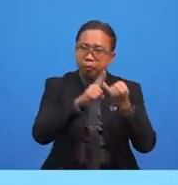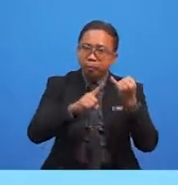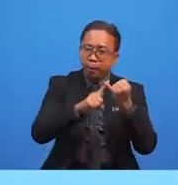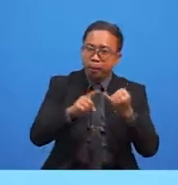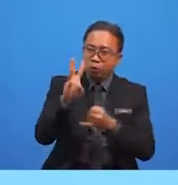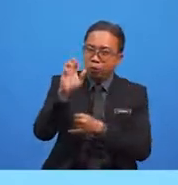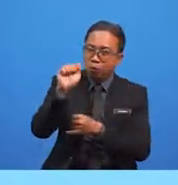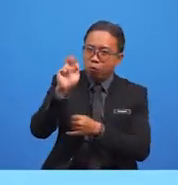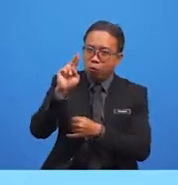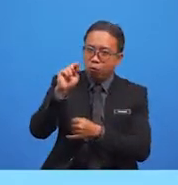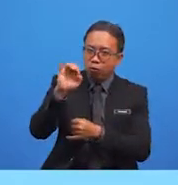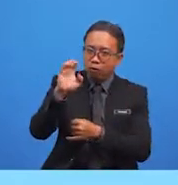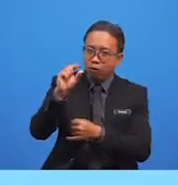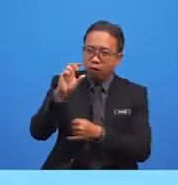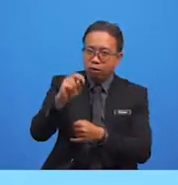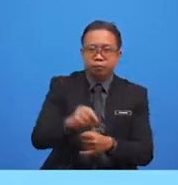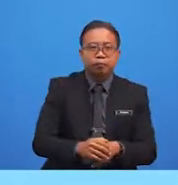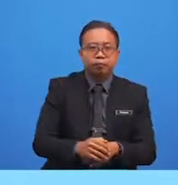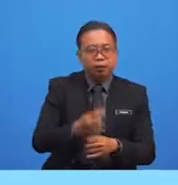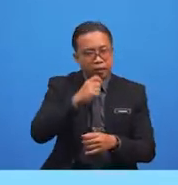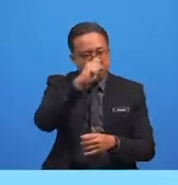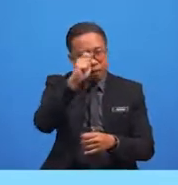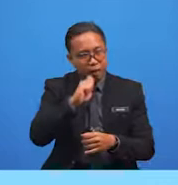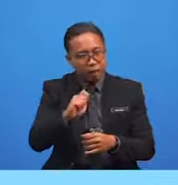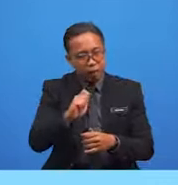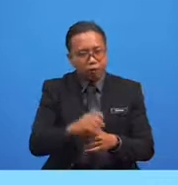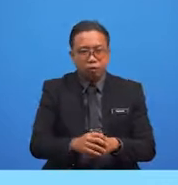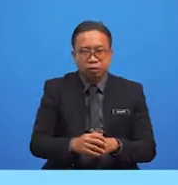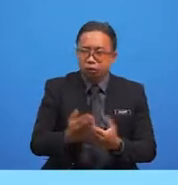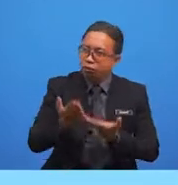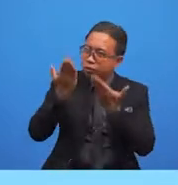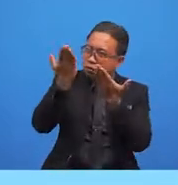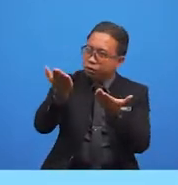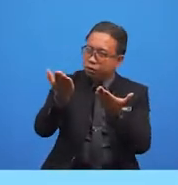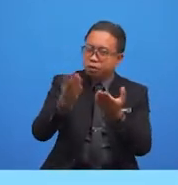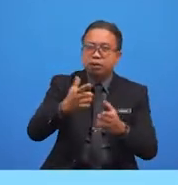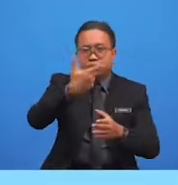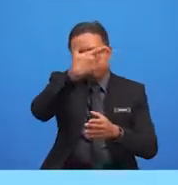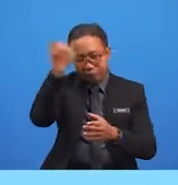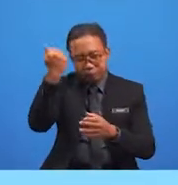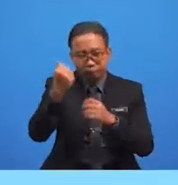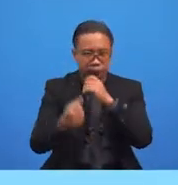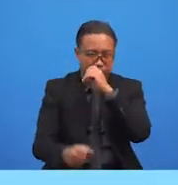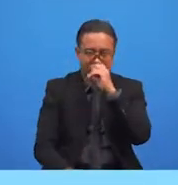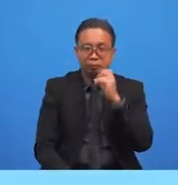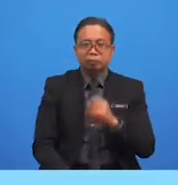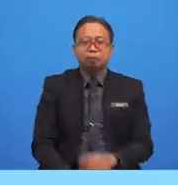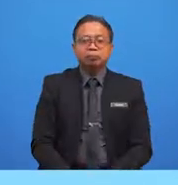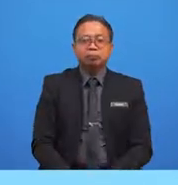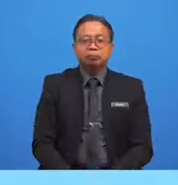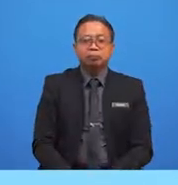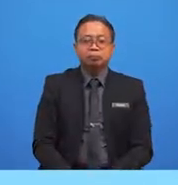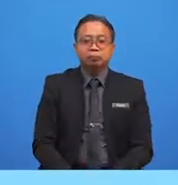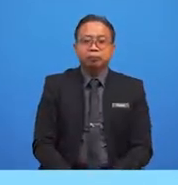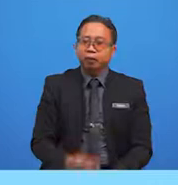warning. Ask a provocative question or suggest consequences. Like how